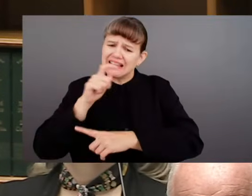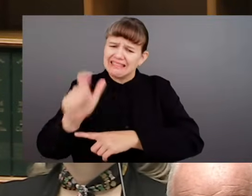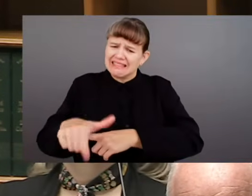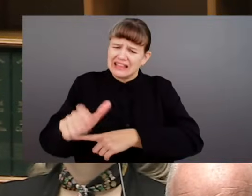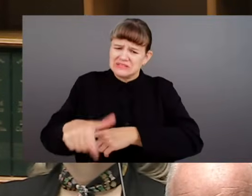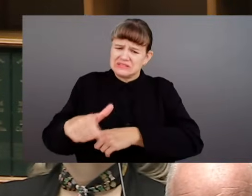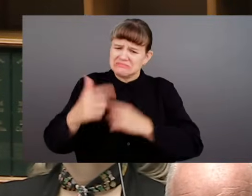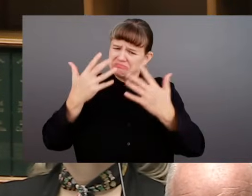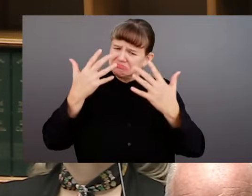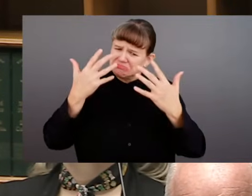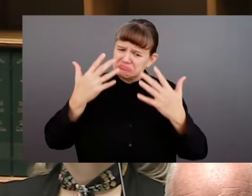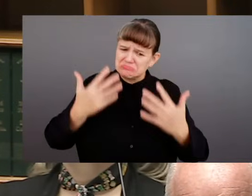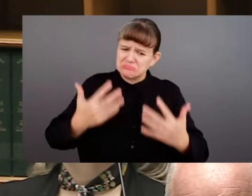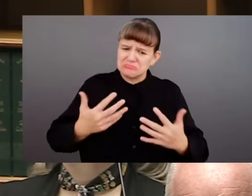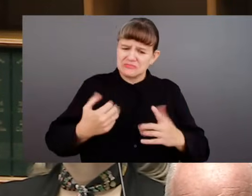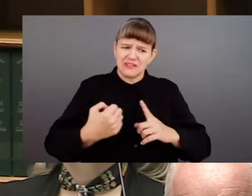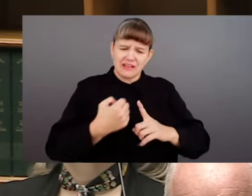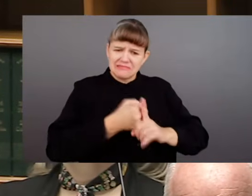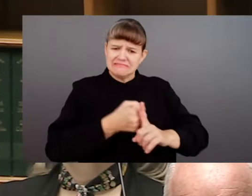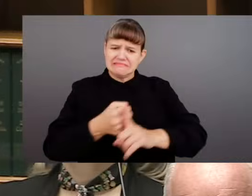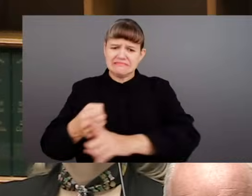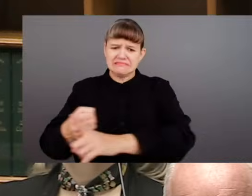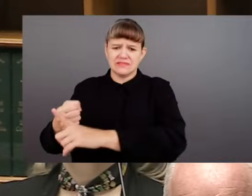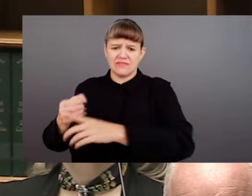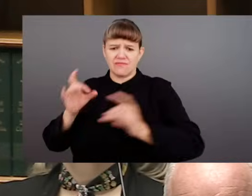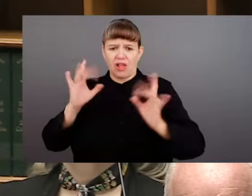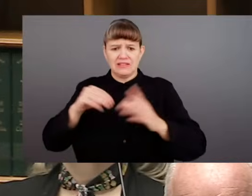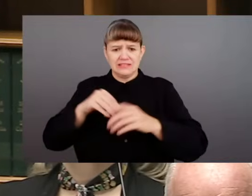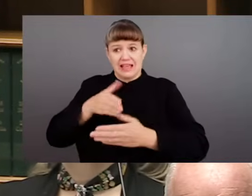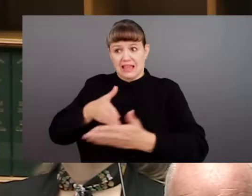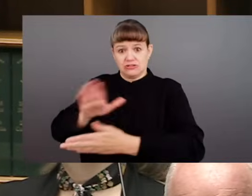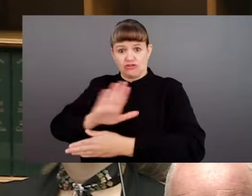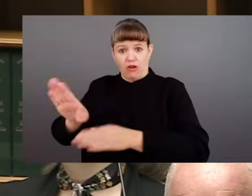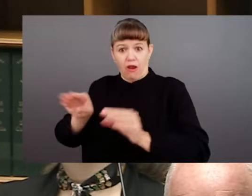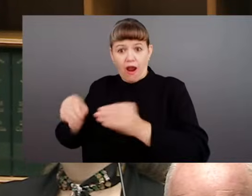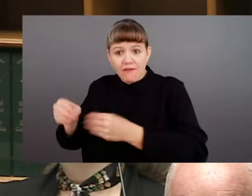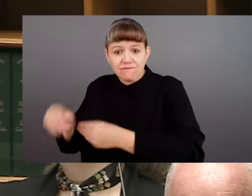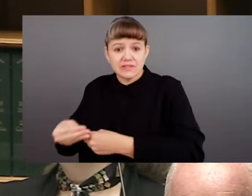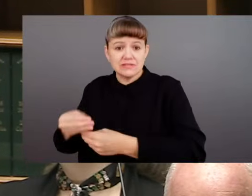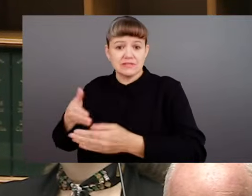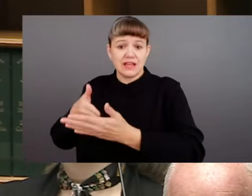violence against their offices and threatening their people. These are the real issues that we're